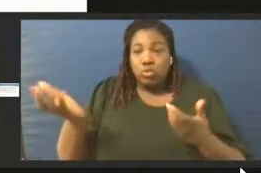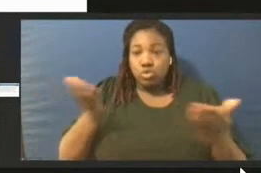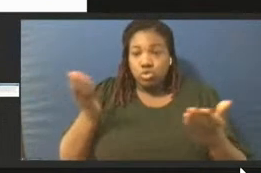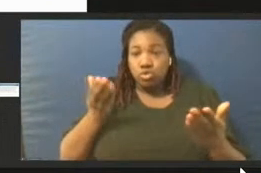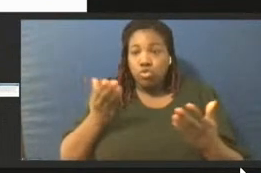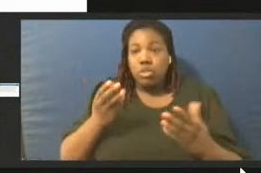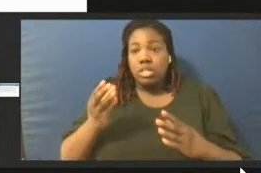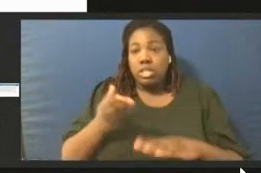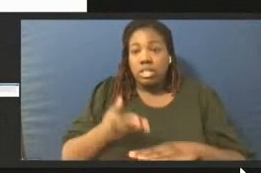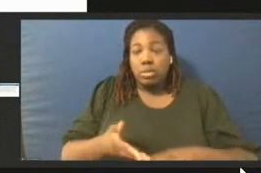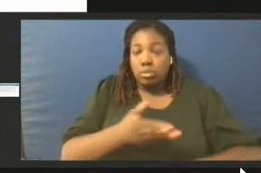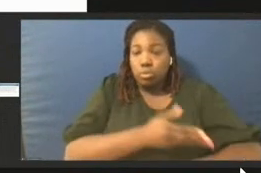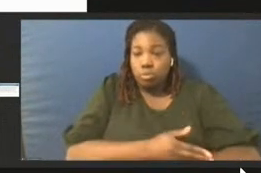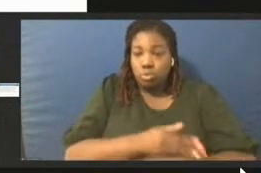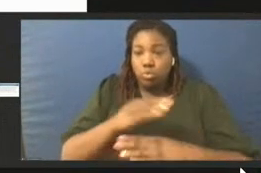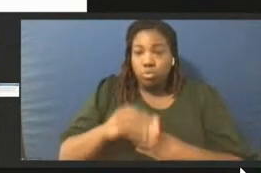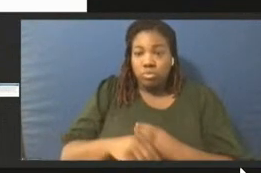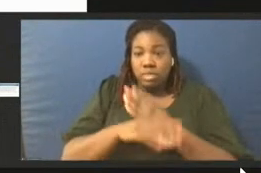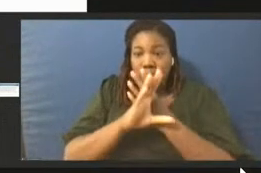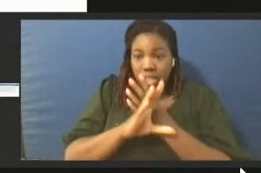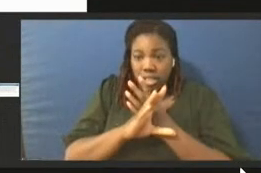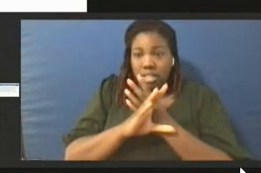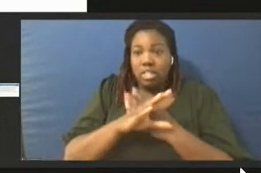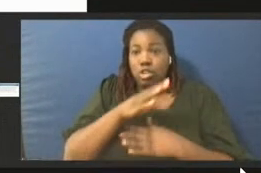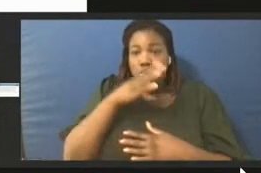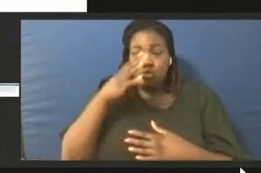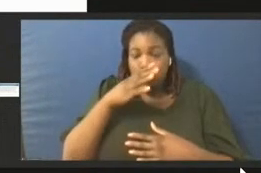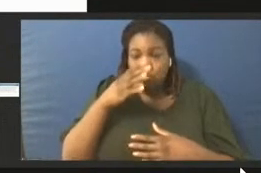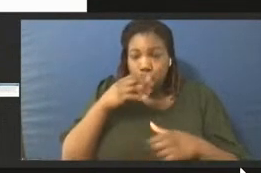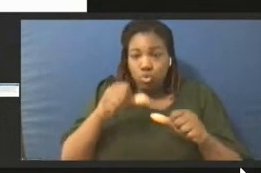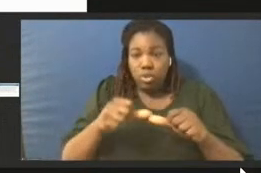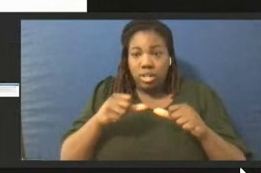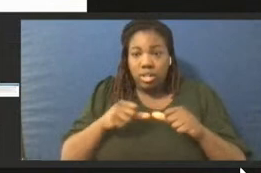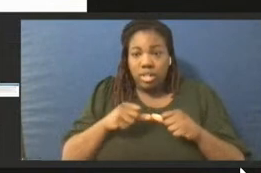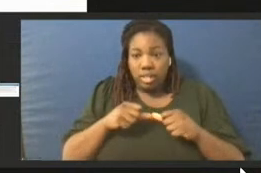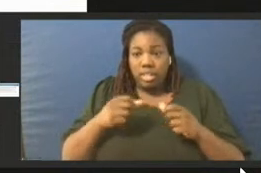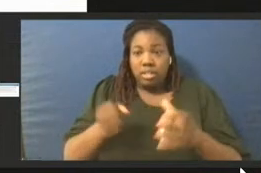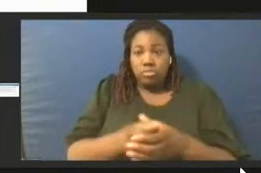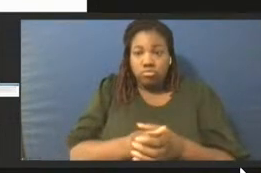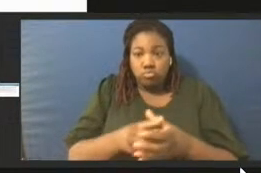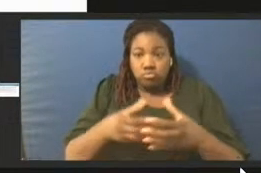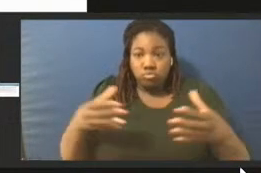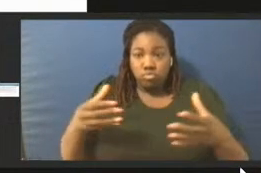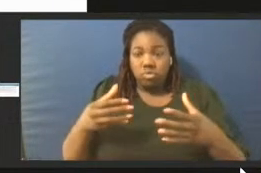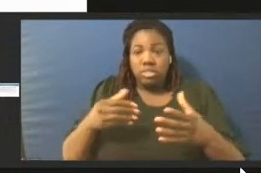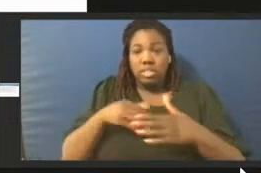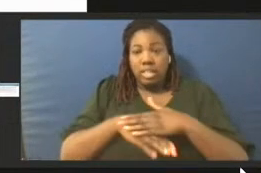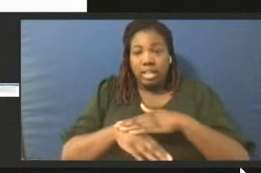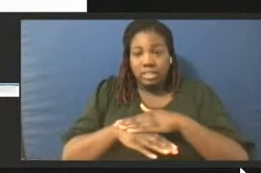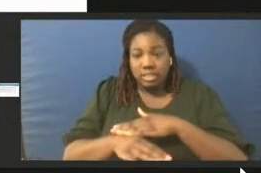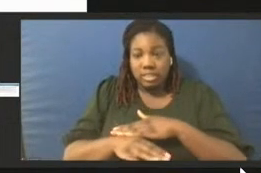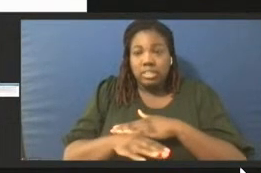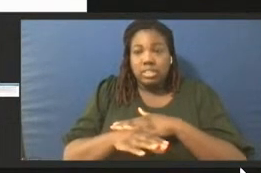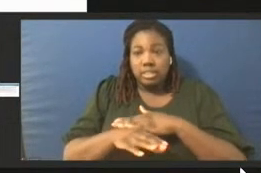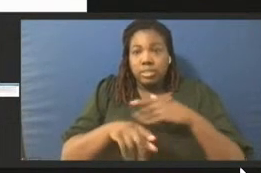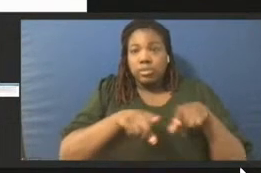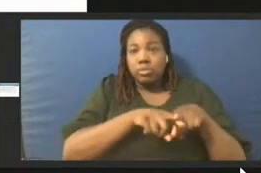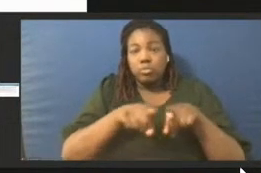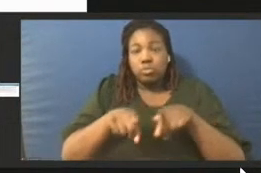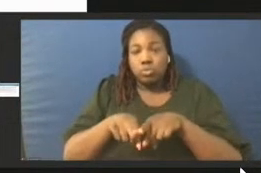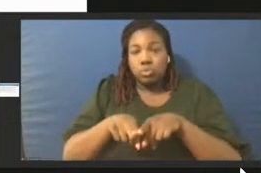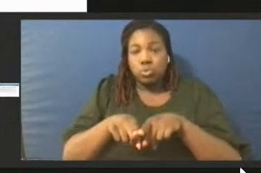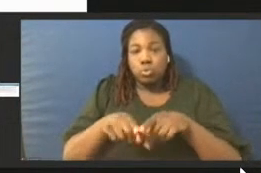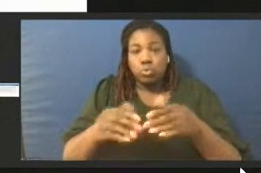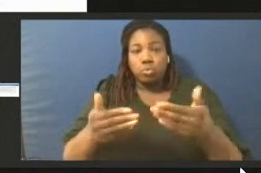telehealth in rural and remote areas and expanding that use and access, as well as, next slide